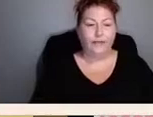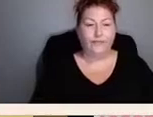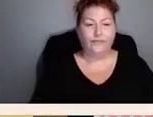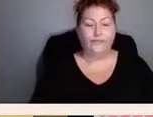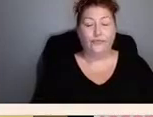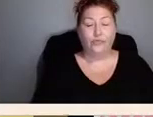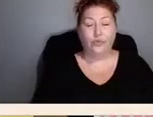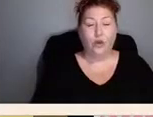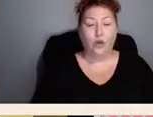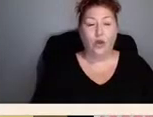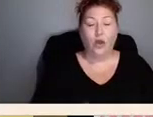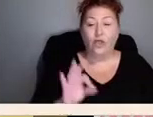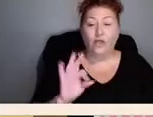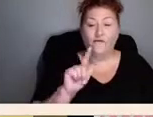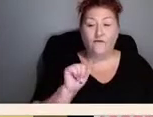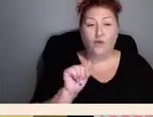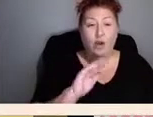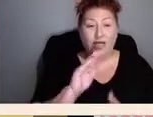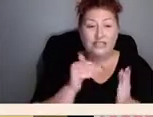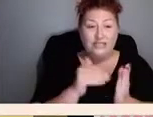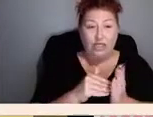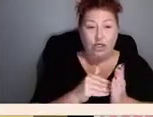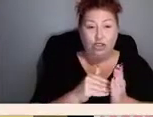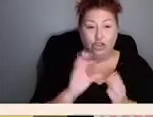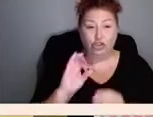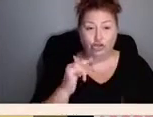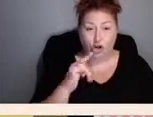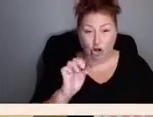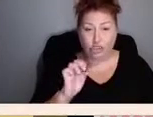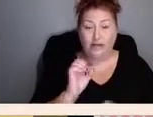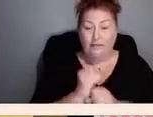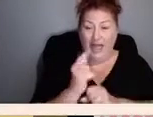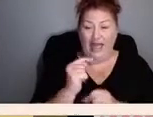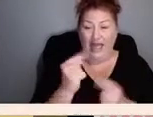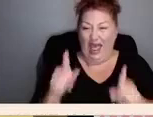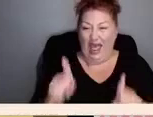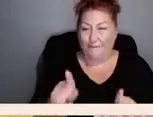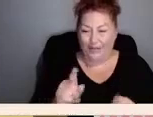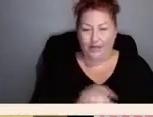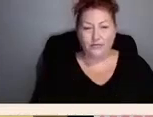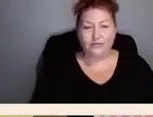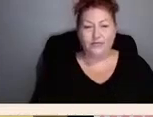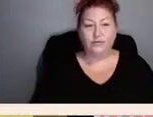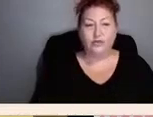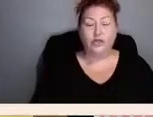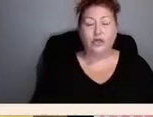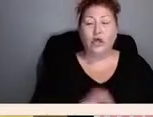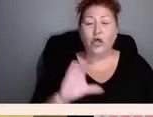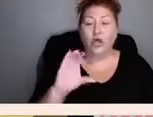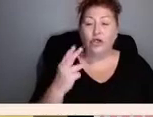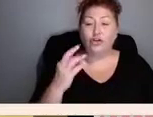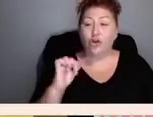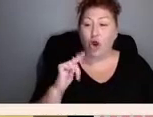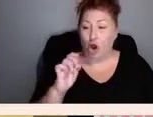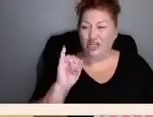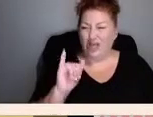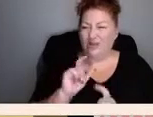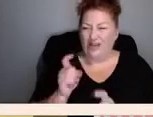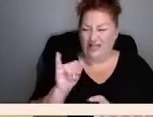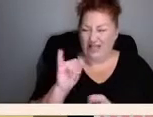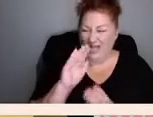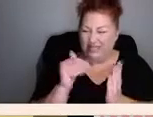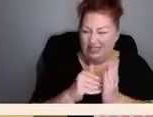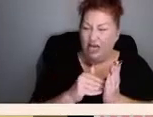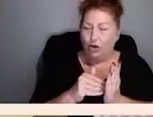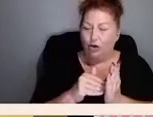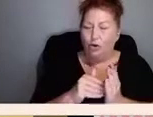The Florida Center's charge to make it happen. So the charge that was given to the center was to create